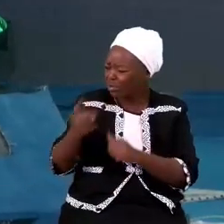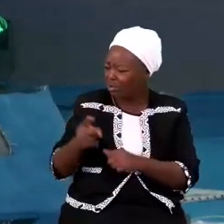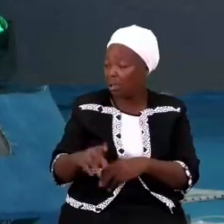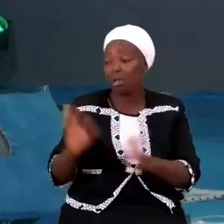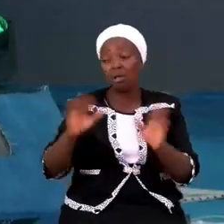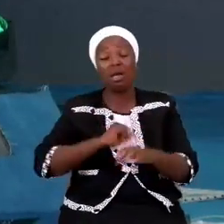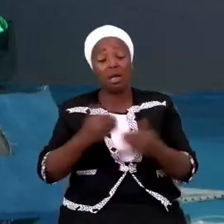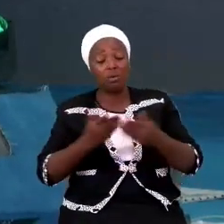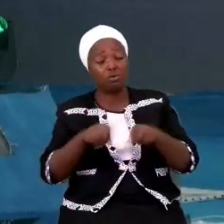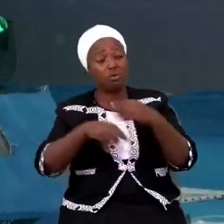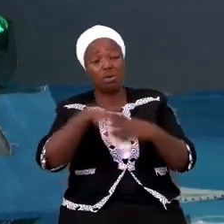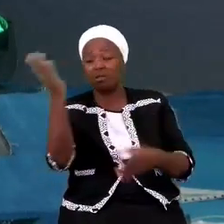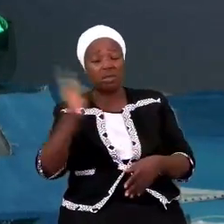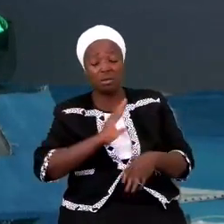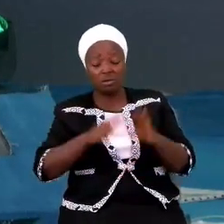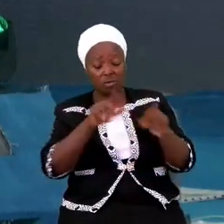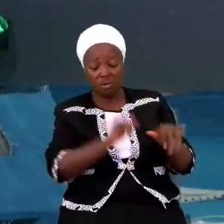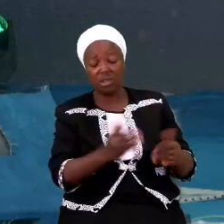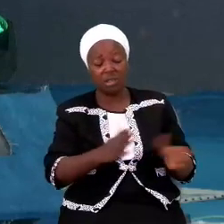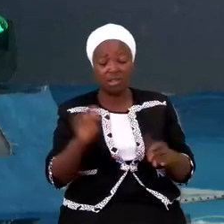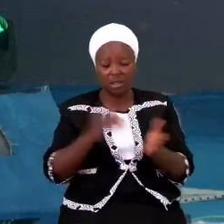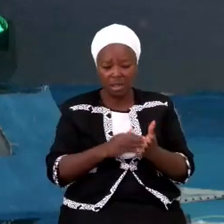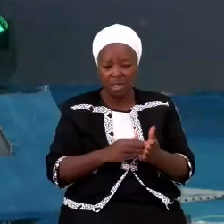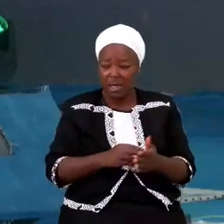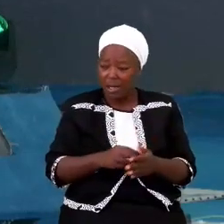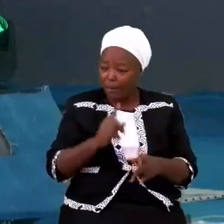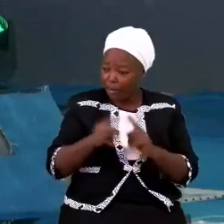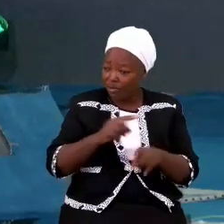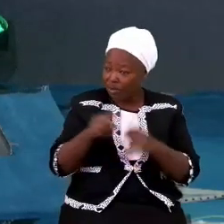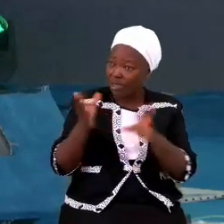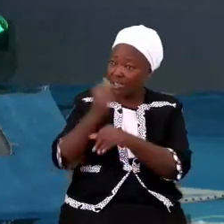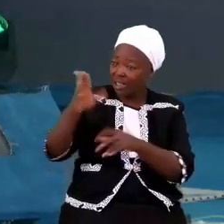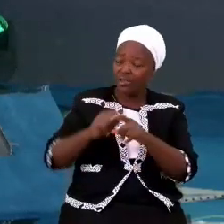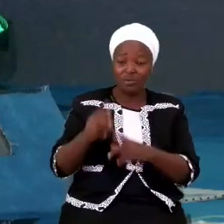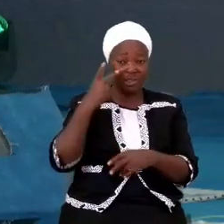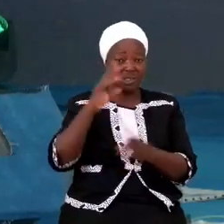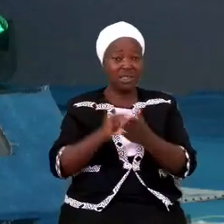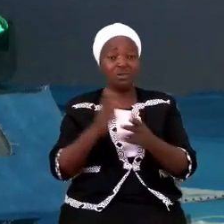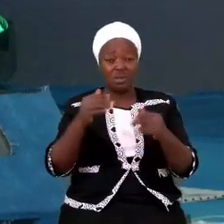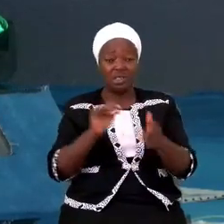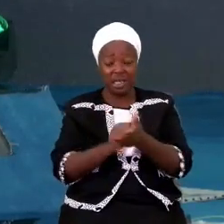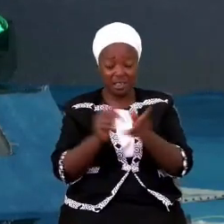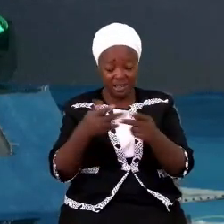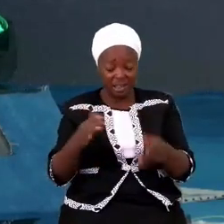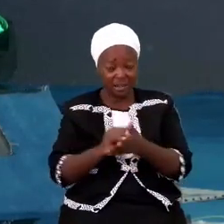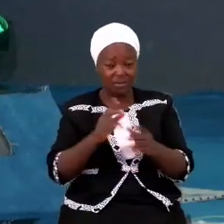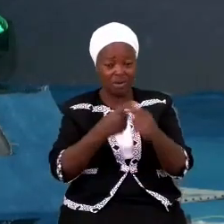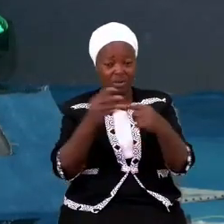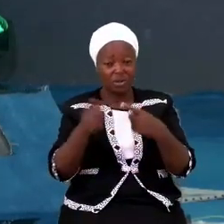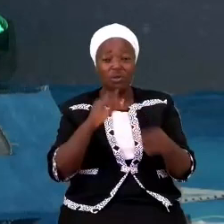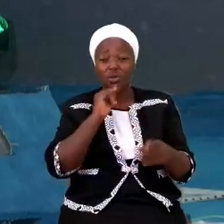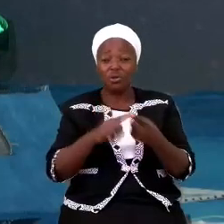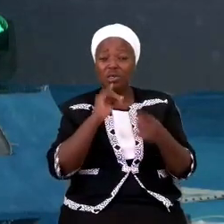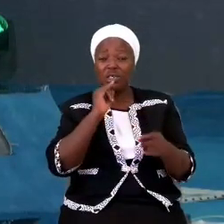road and the road goes on like that, smooth and it's far? When you look ahead, it looks like there's